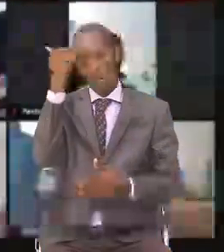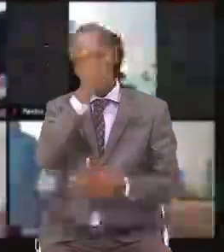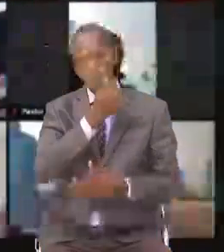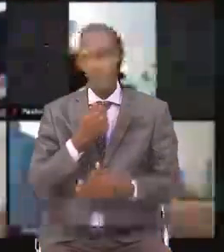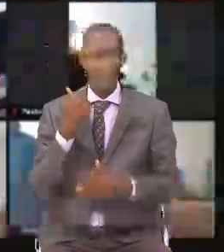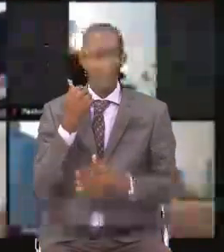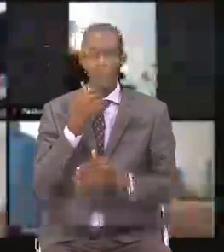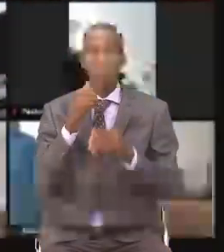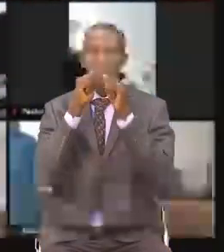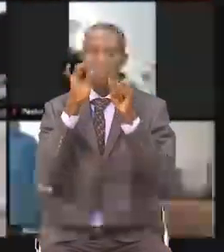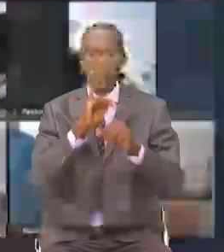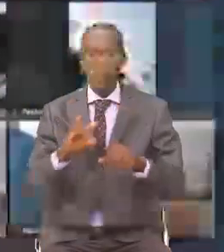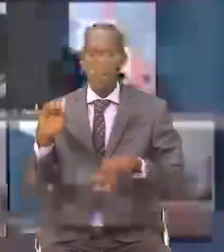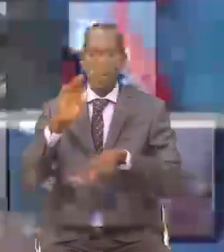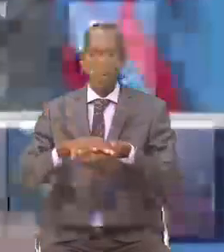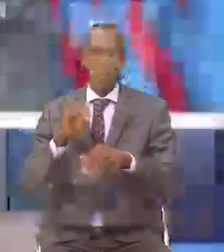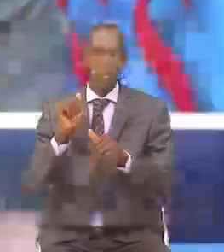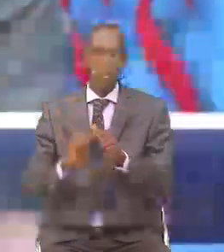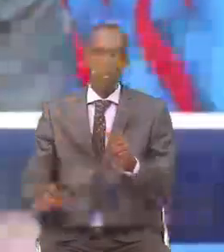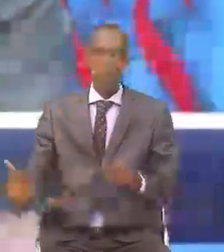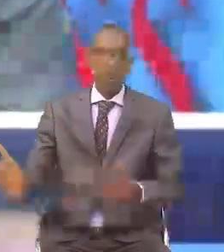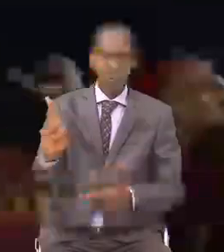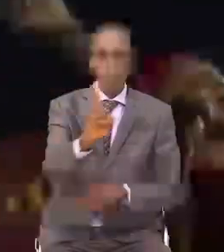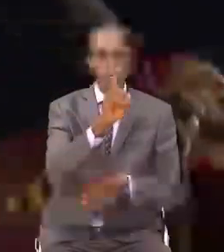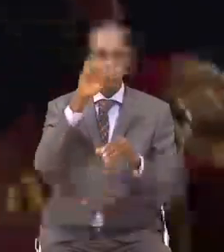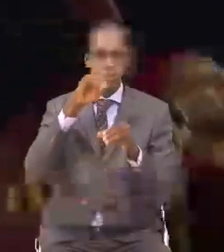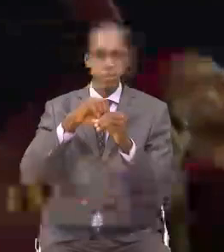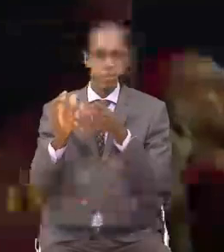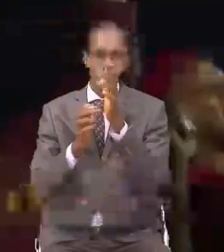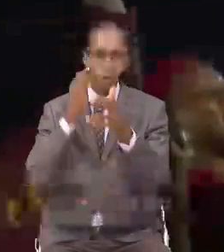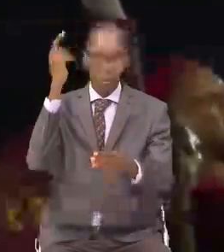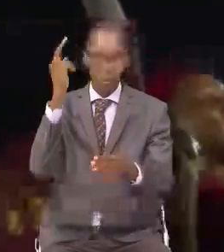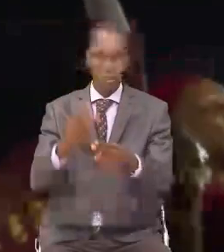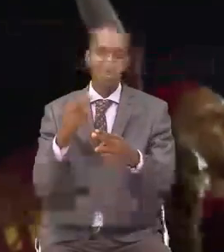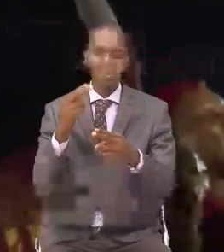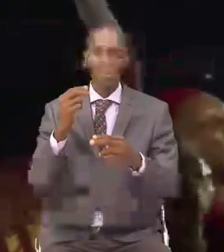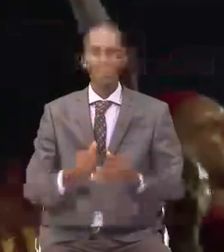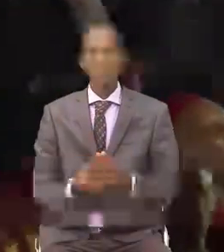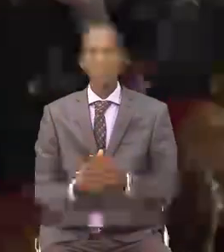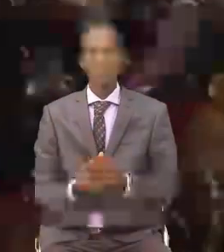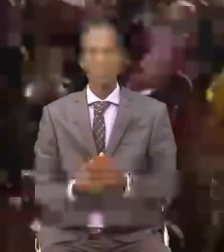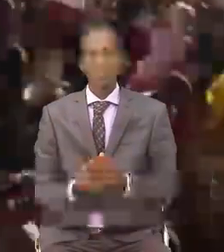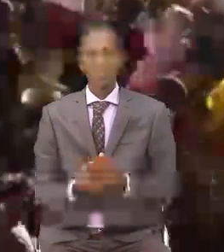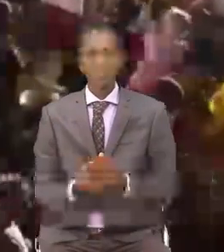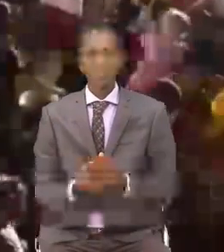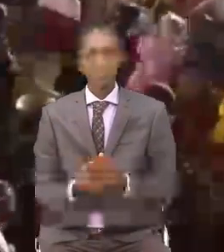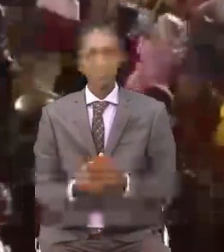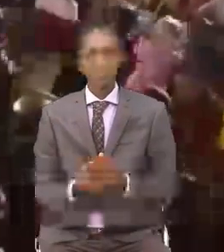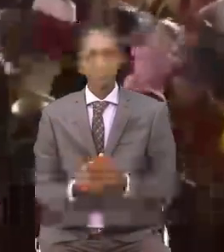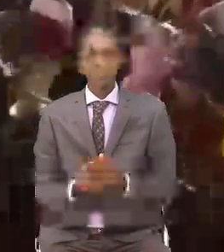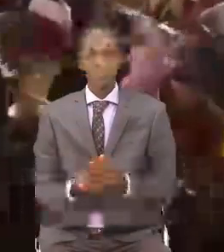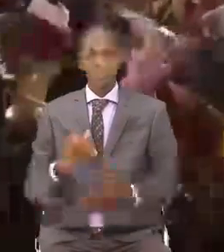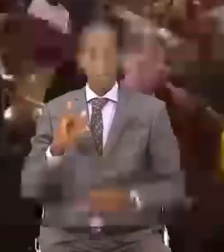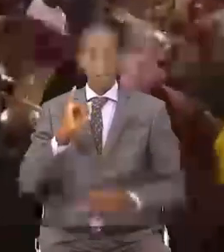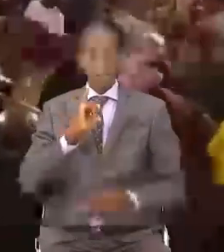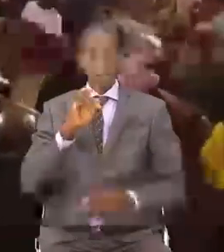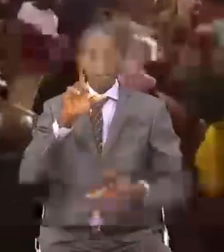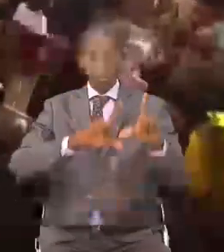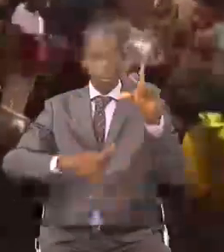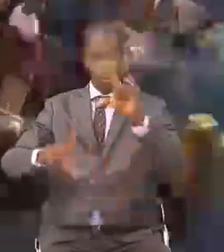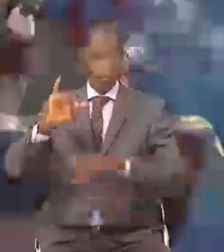beyond Africa. Blessings of the cross on everyone in Jesus' name.